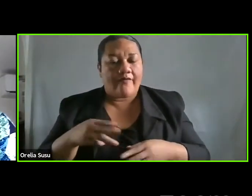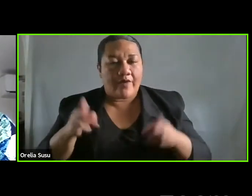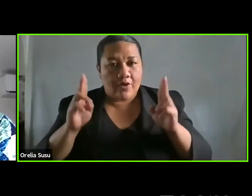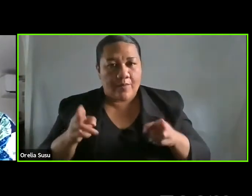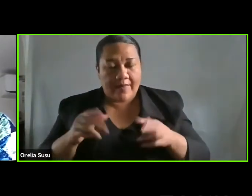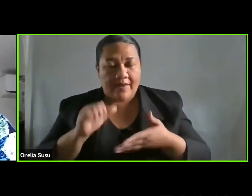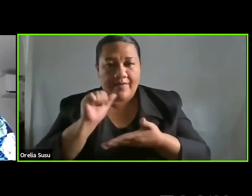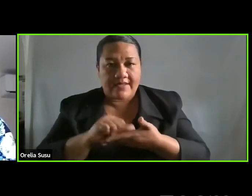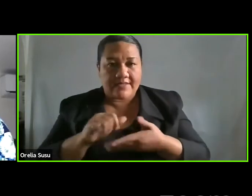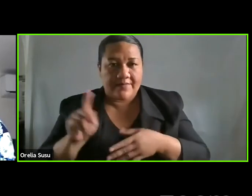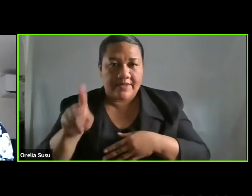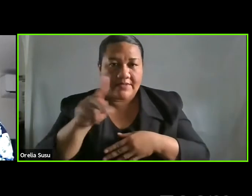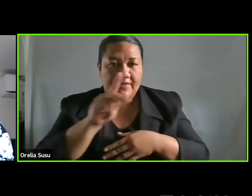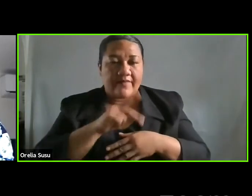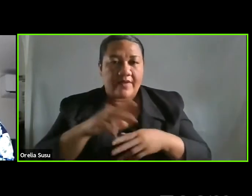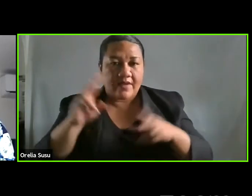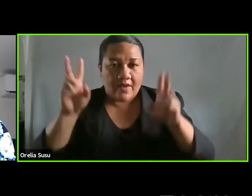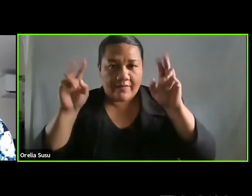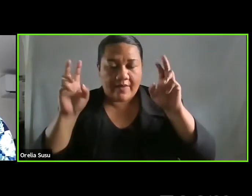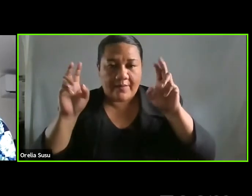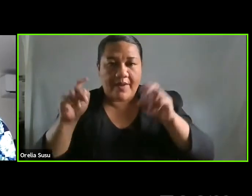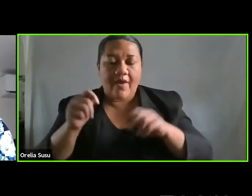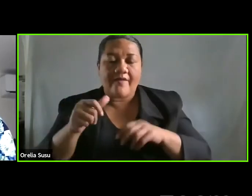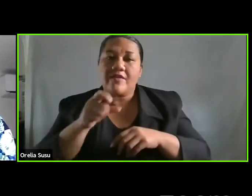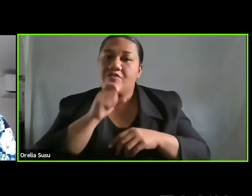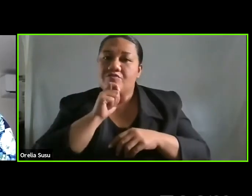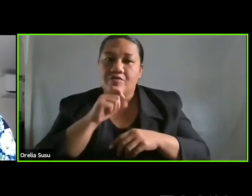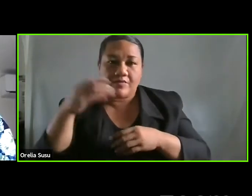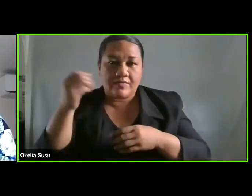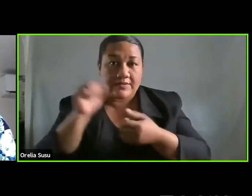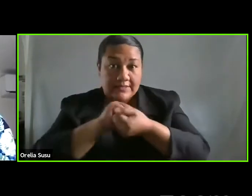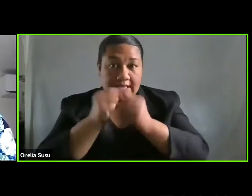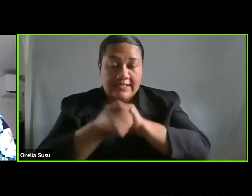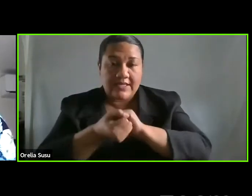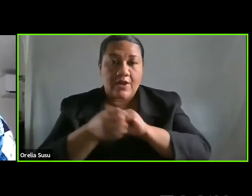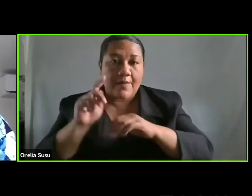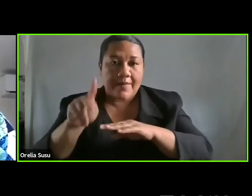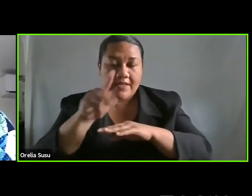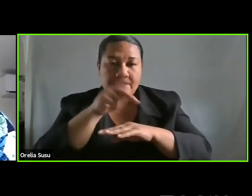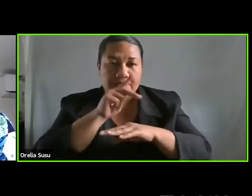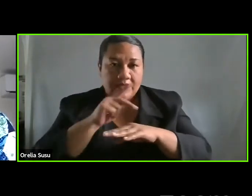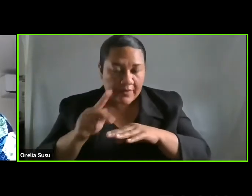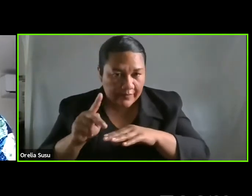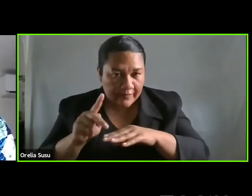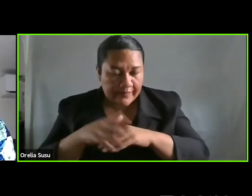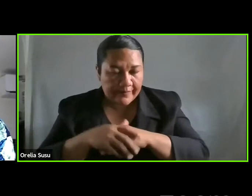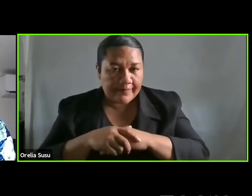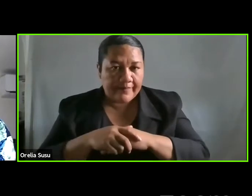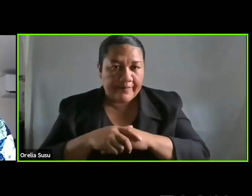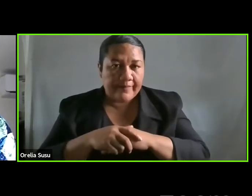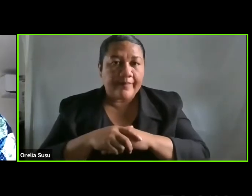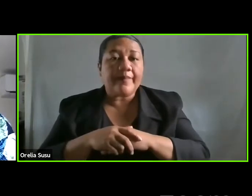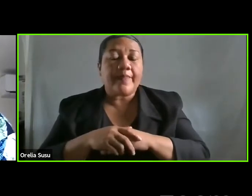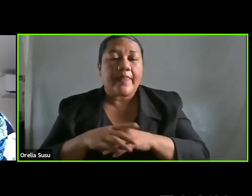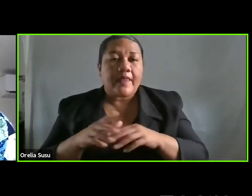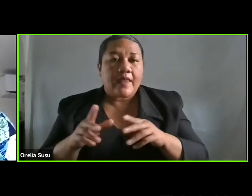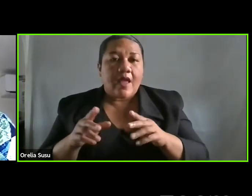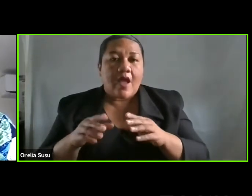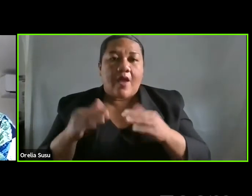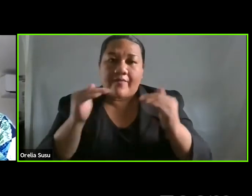The topic of this afternoon session is Pacific Defense of the Commons, Feminist Working for Gender,